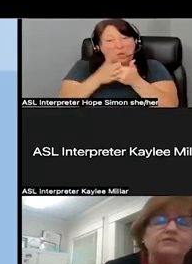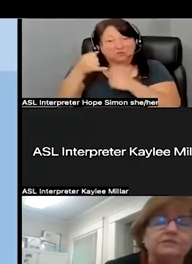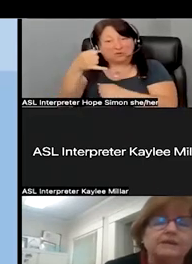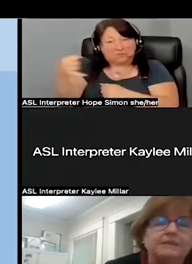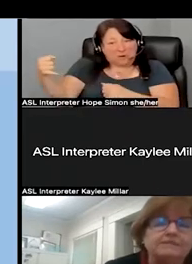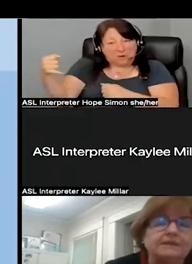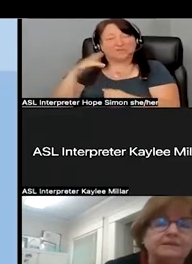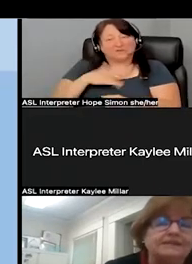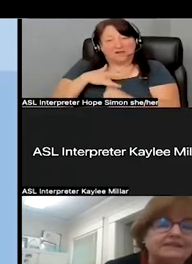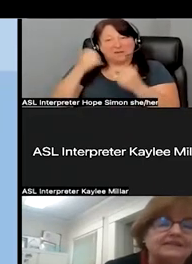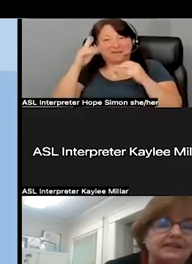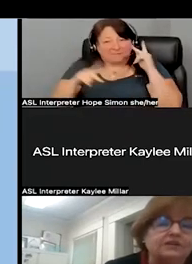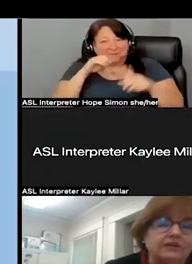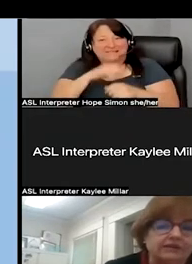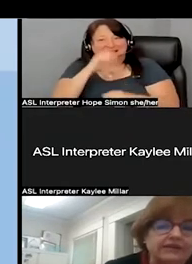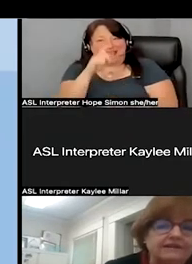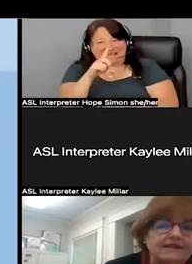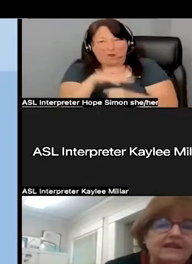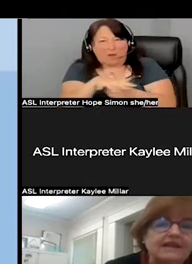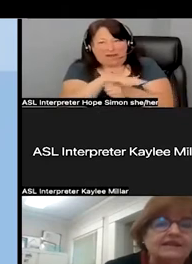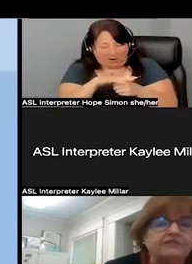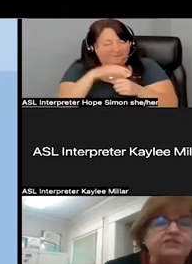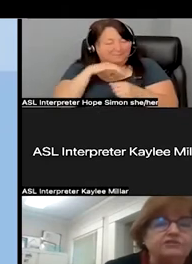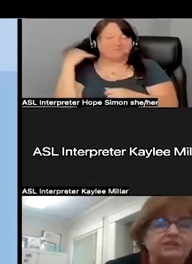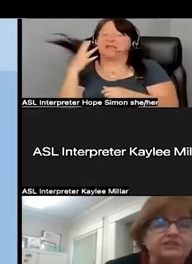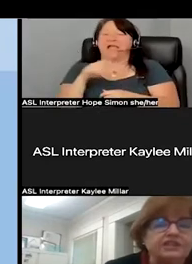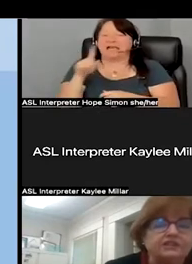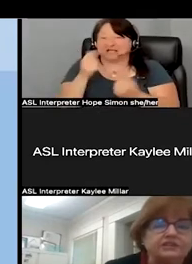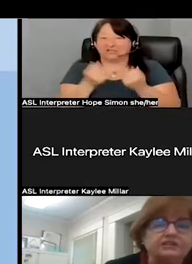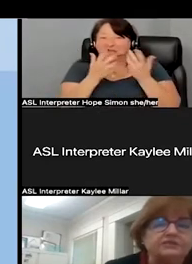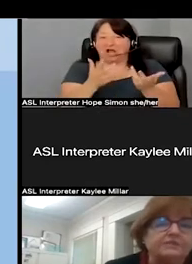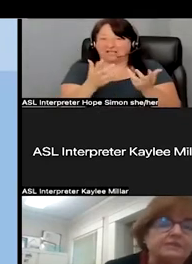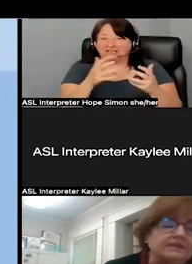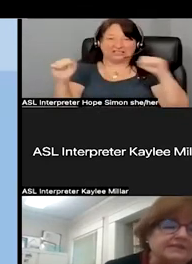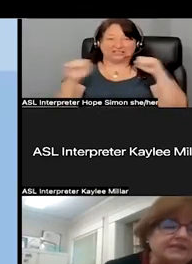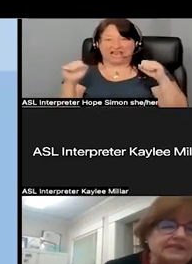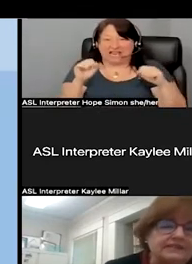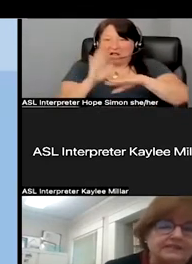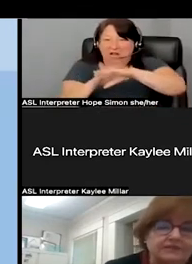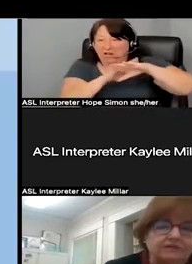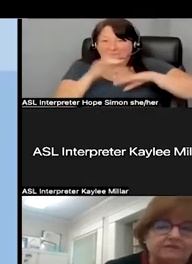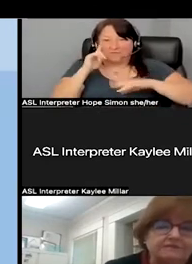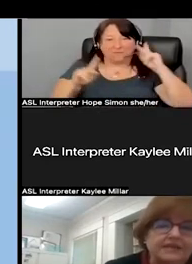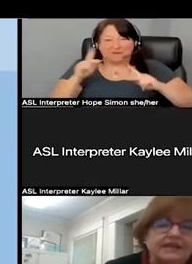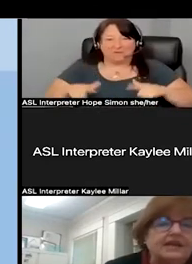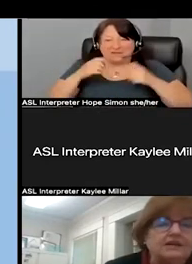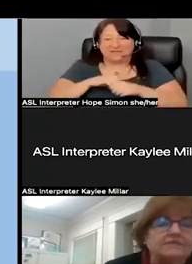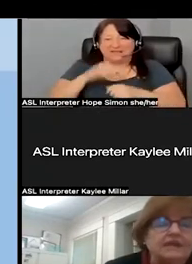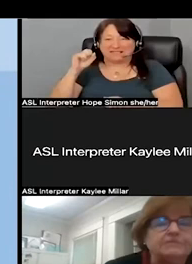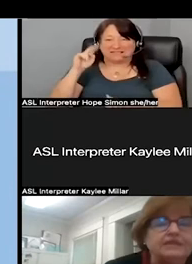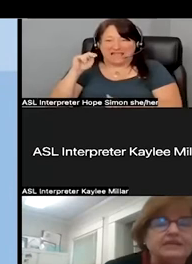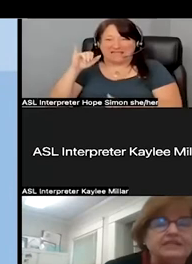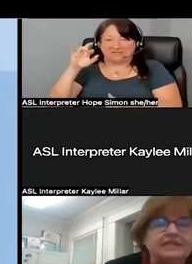it was felt by many people in the San Diego area. And it actually triggered a shake alert for the people living in San Ysidro.